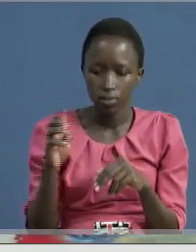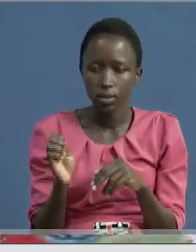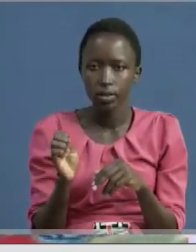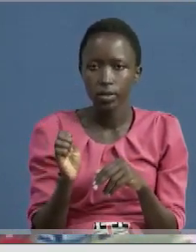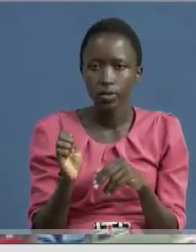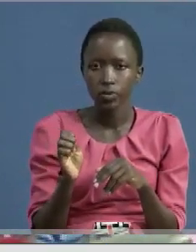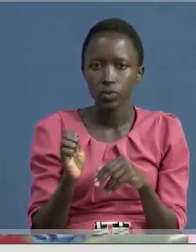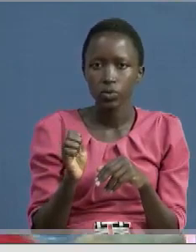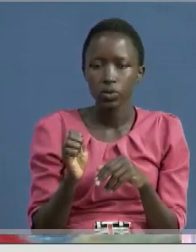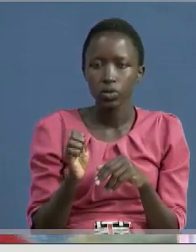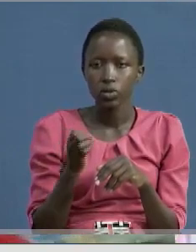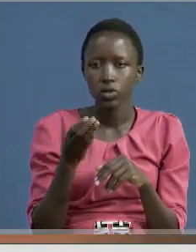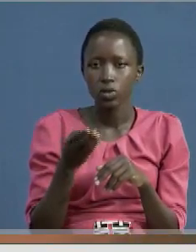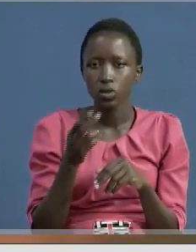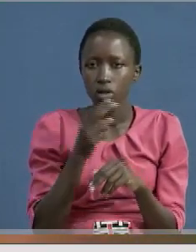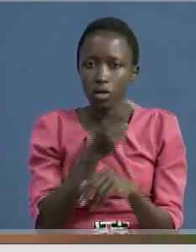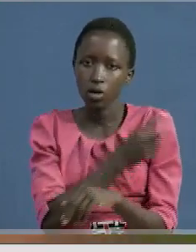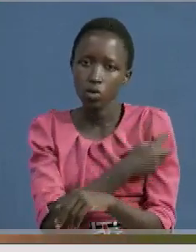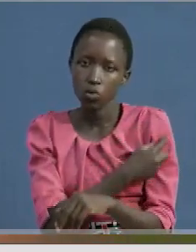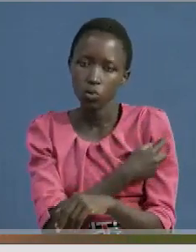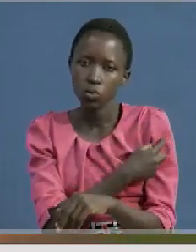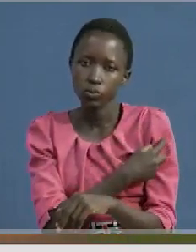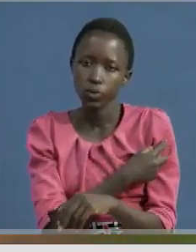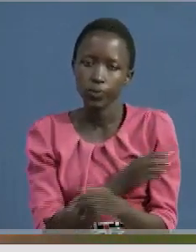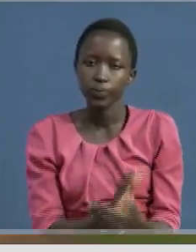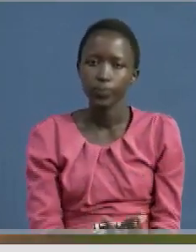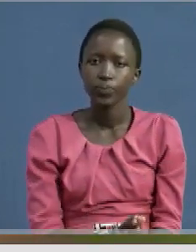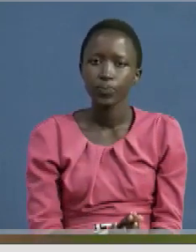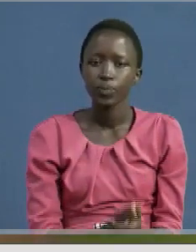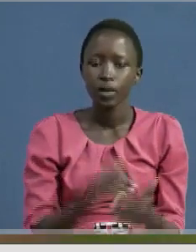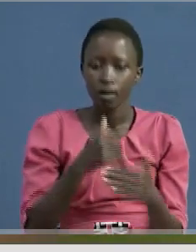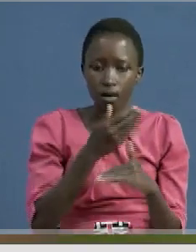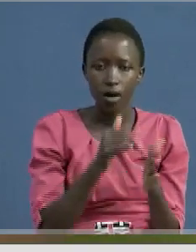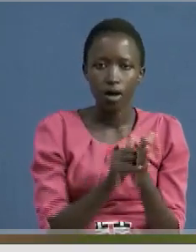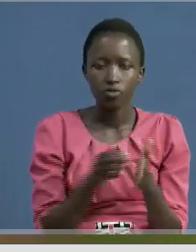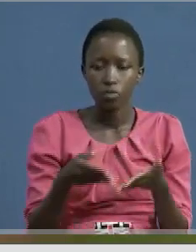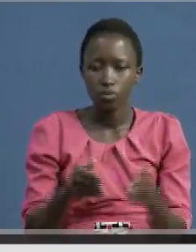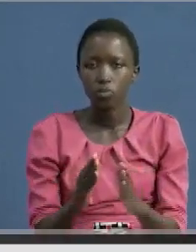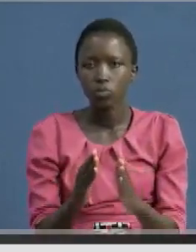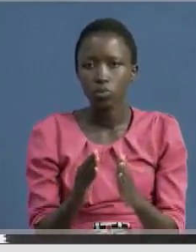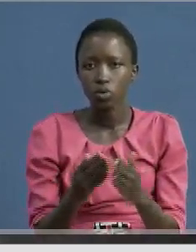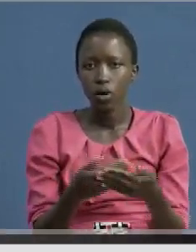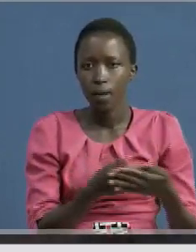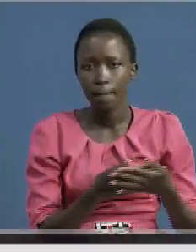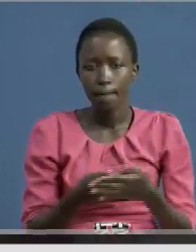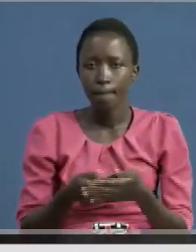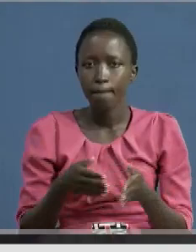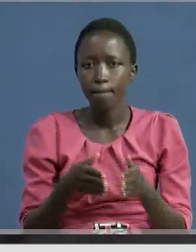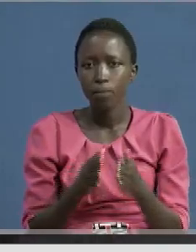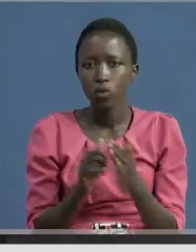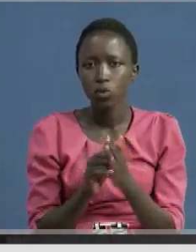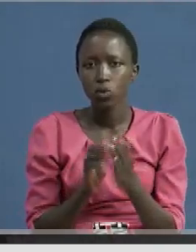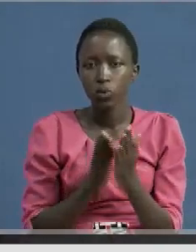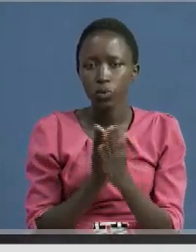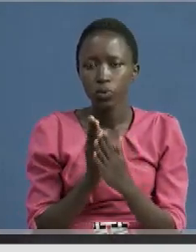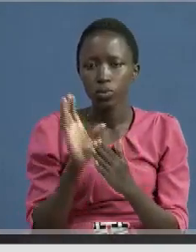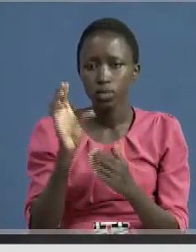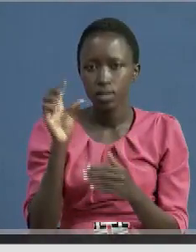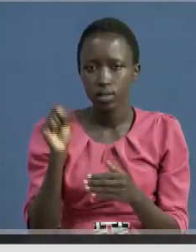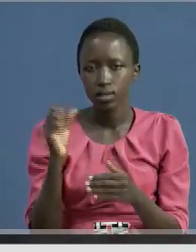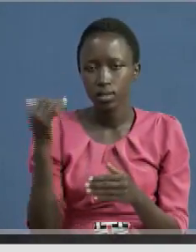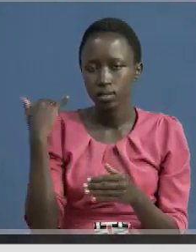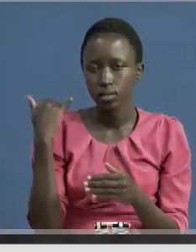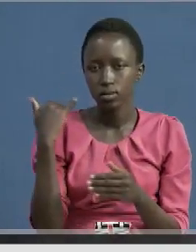Primary Examination at Narok Referral County Hospital after she gave birth to a baby boy through a cesarean section